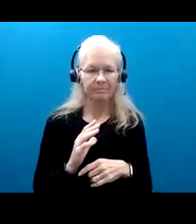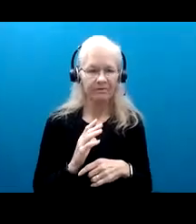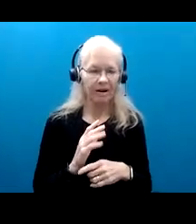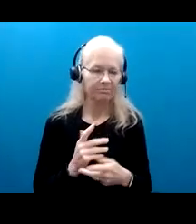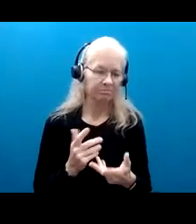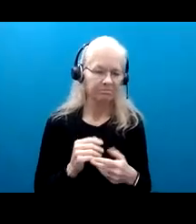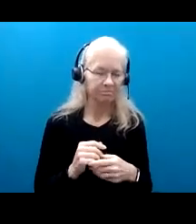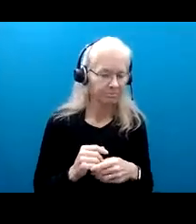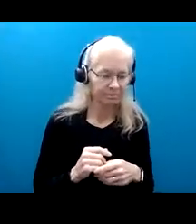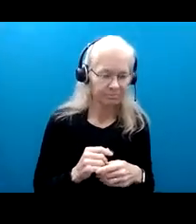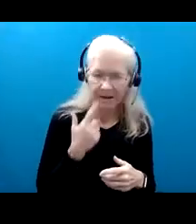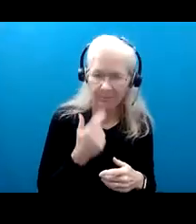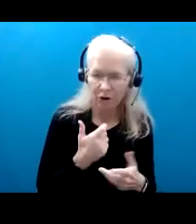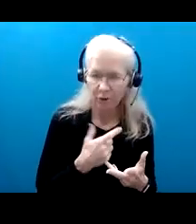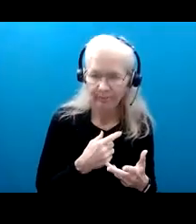And